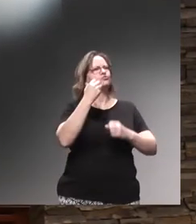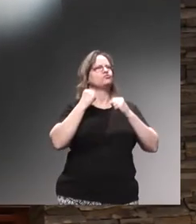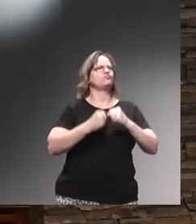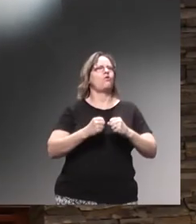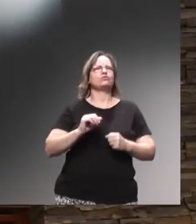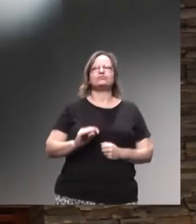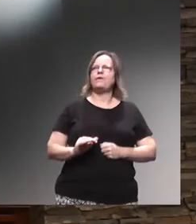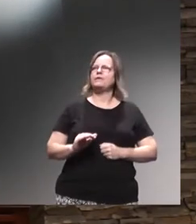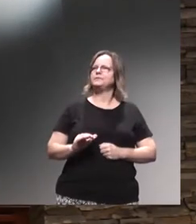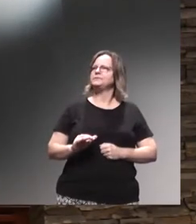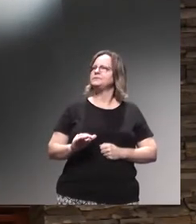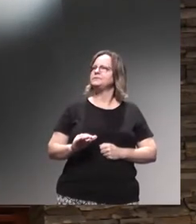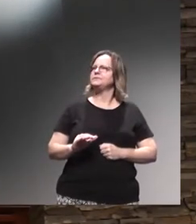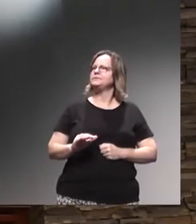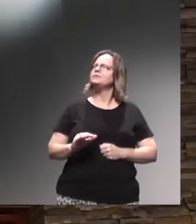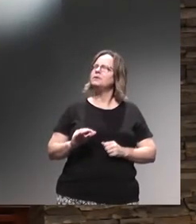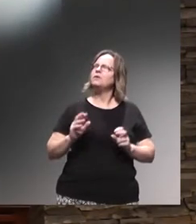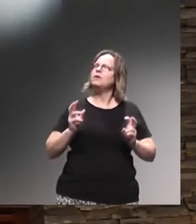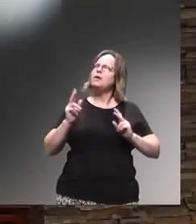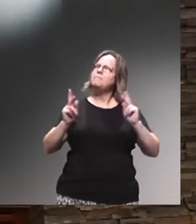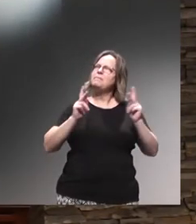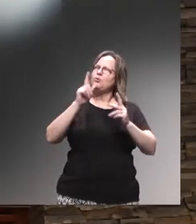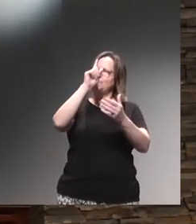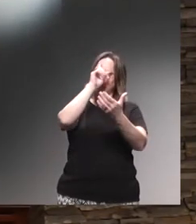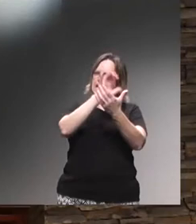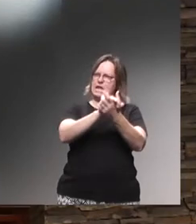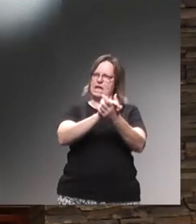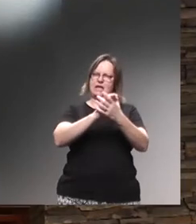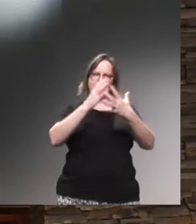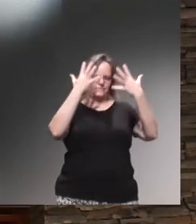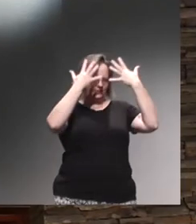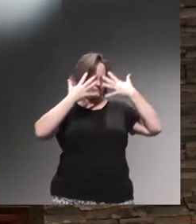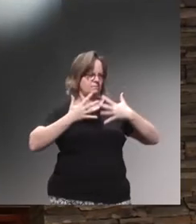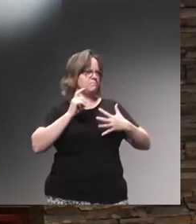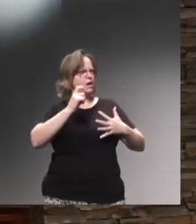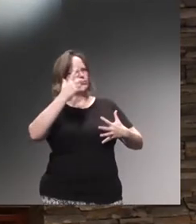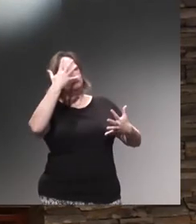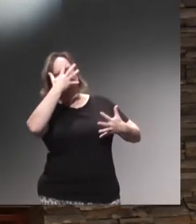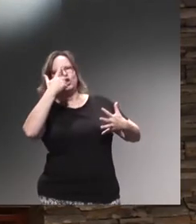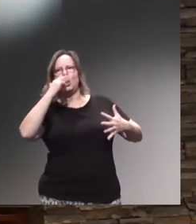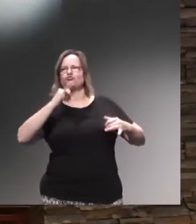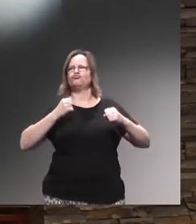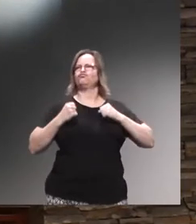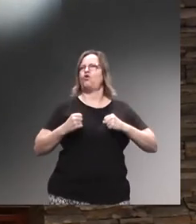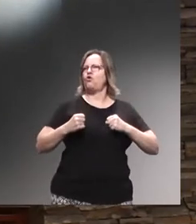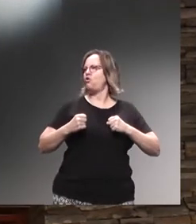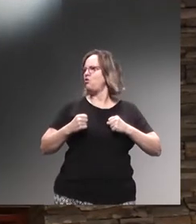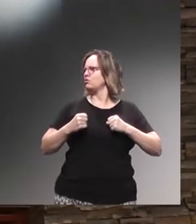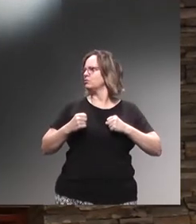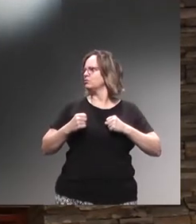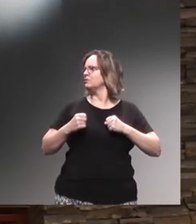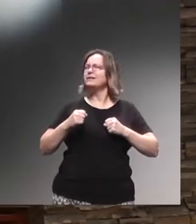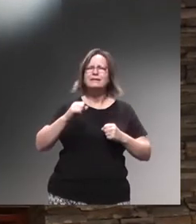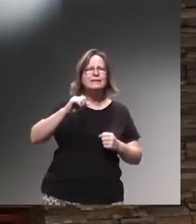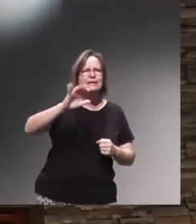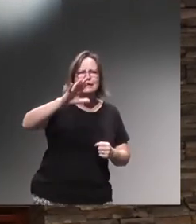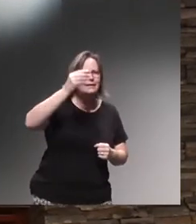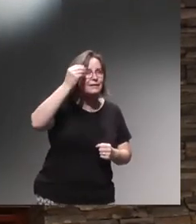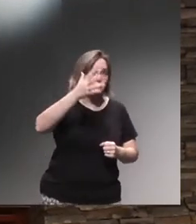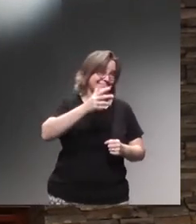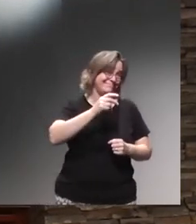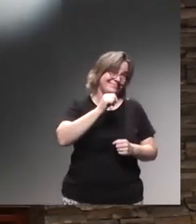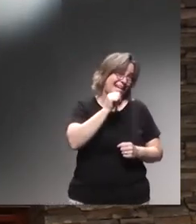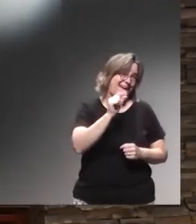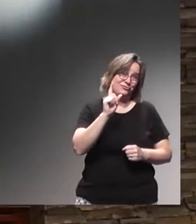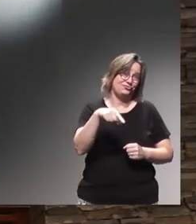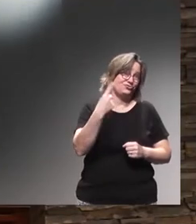And this appearance, this belief in the appearance of being strong that he noticed. And you know what the truth is? This isn't just limited to dads.